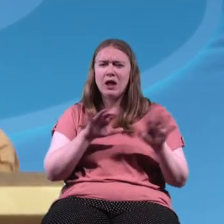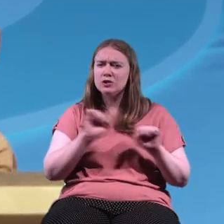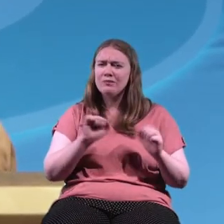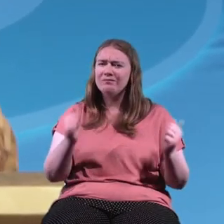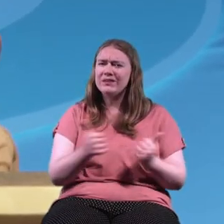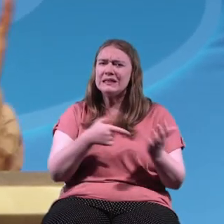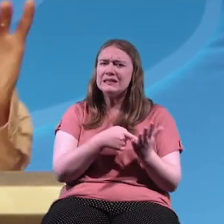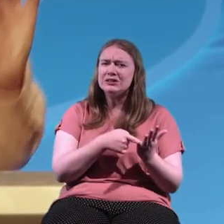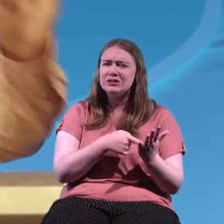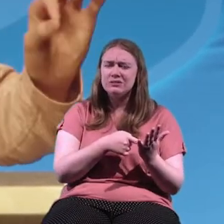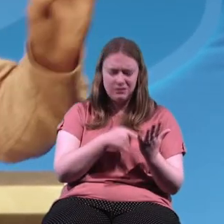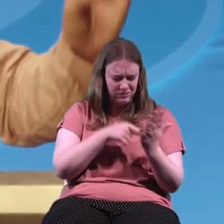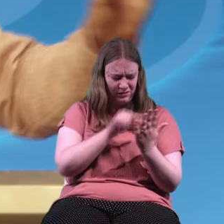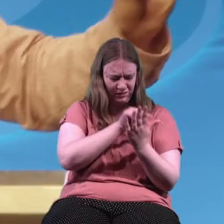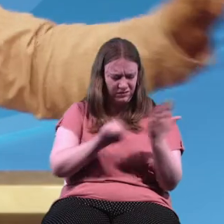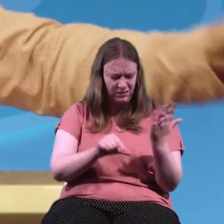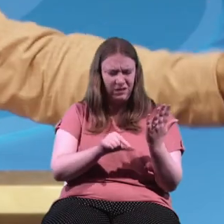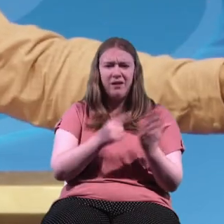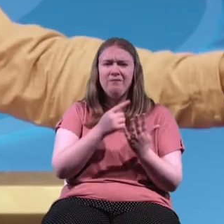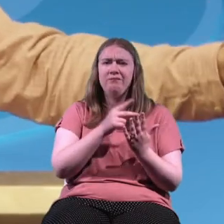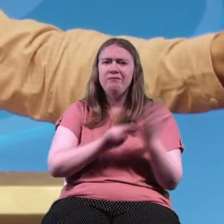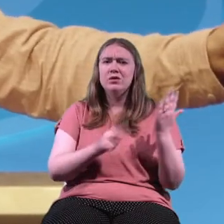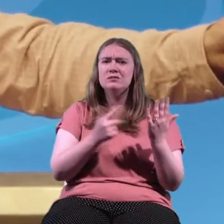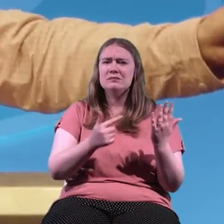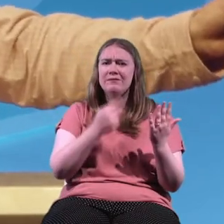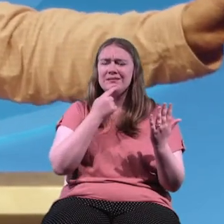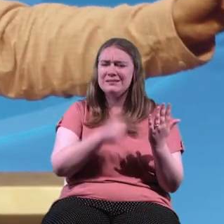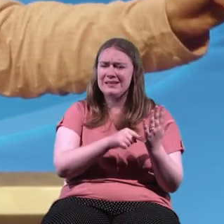if only you would hear his voice.